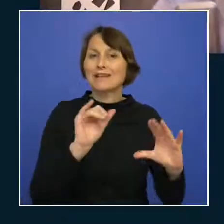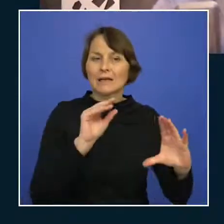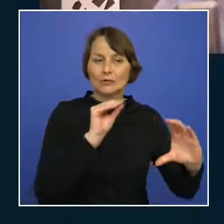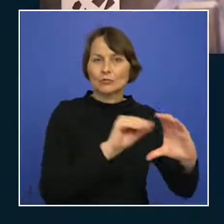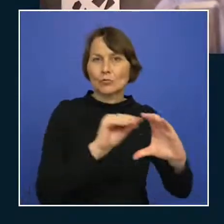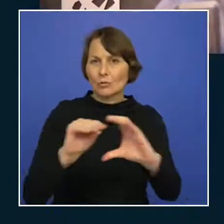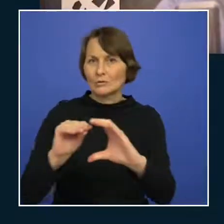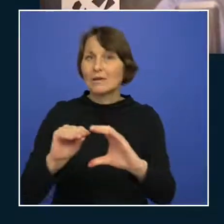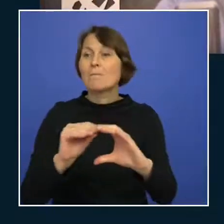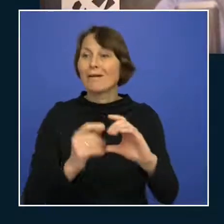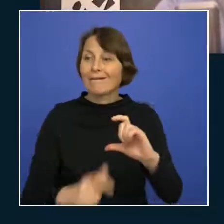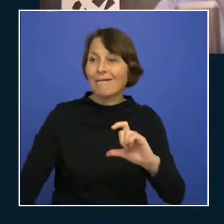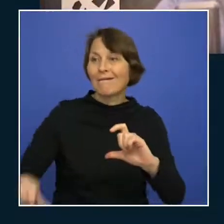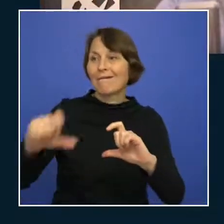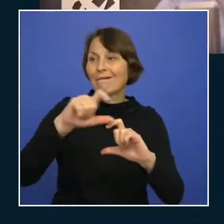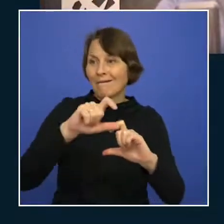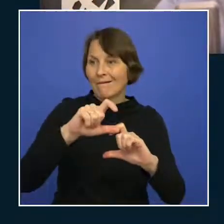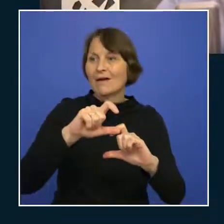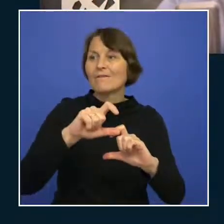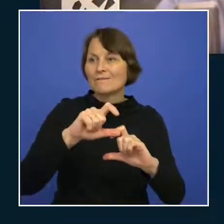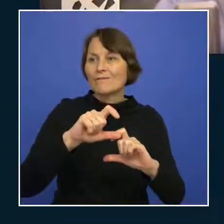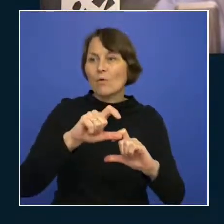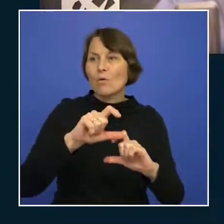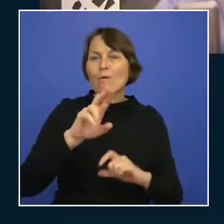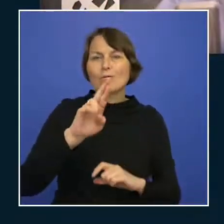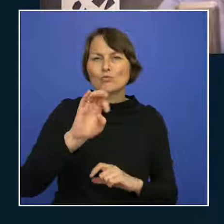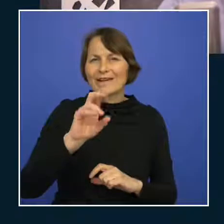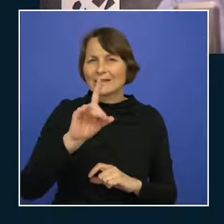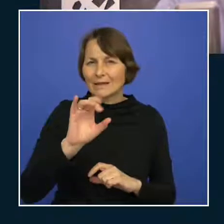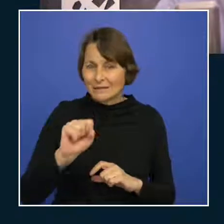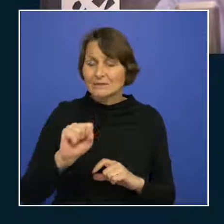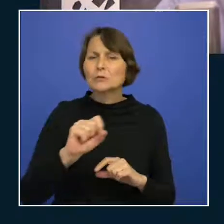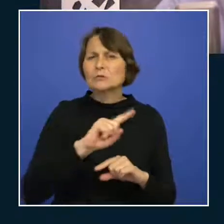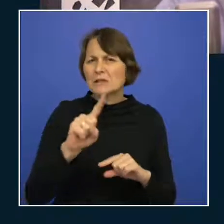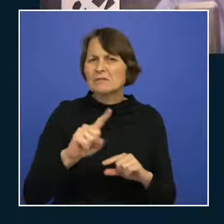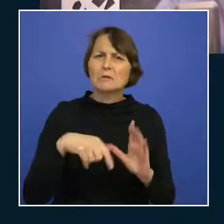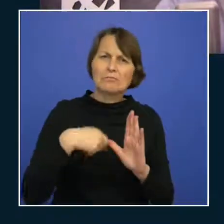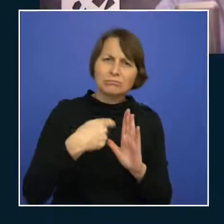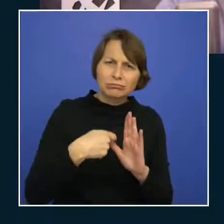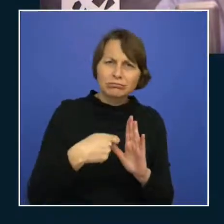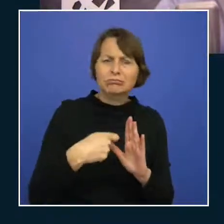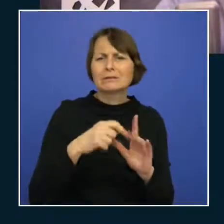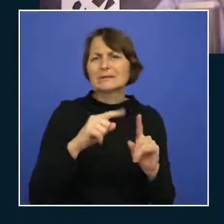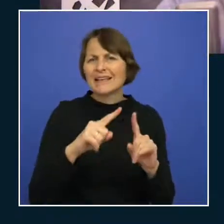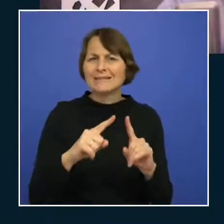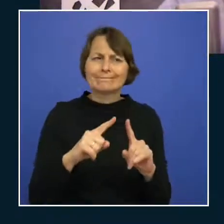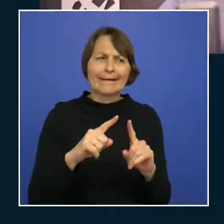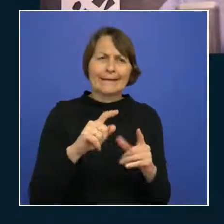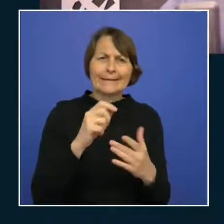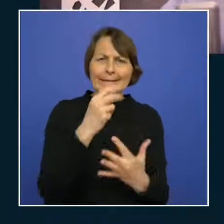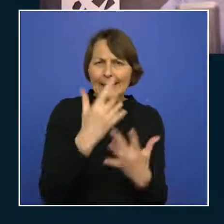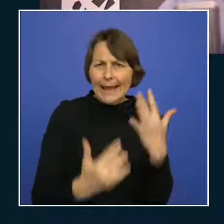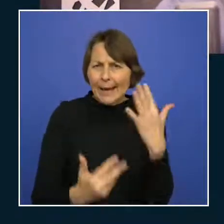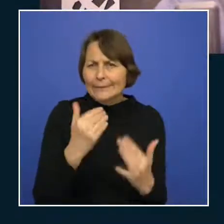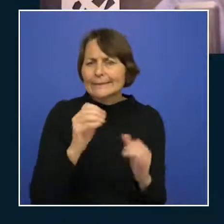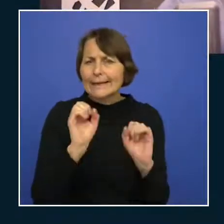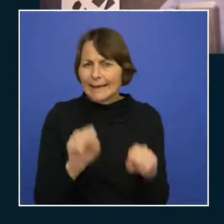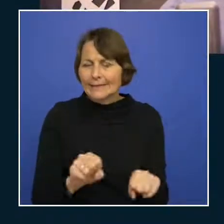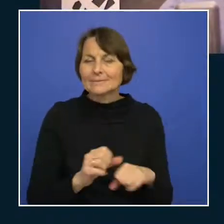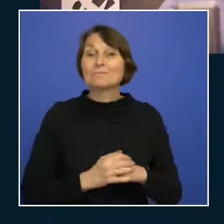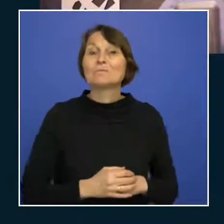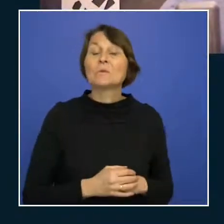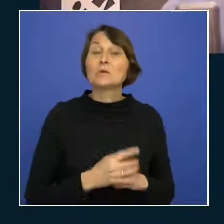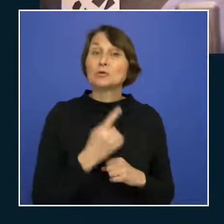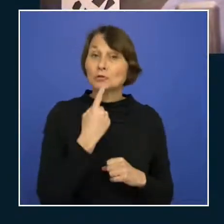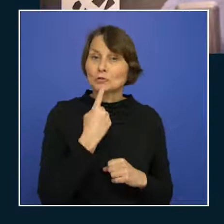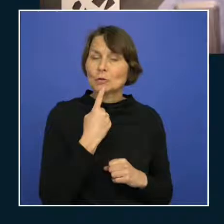Redis for caching and also for some faster operations like vote counts and things like that. So we are going to